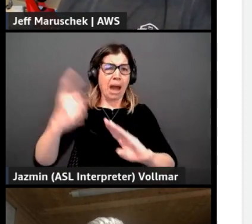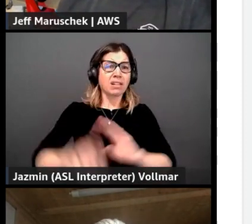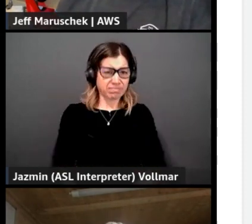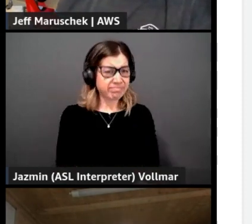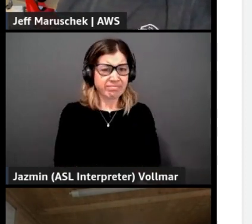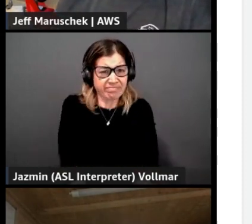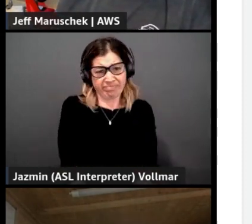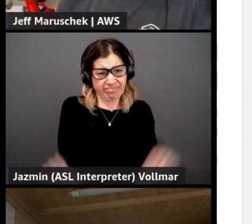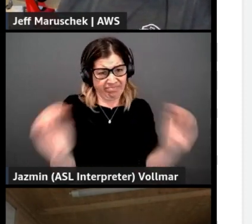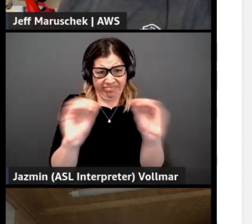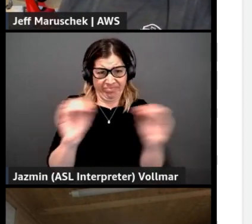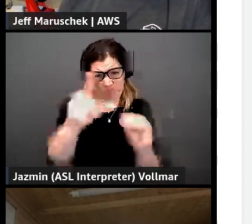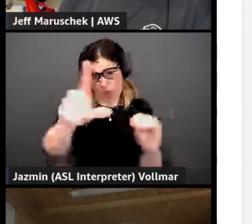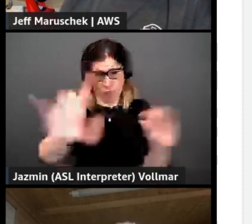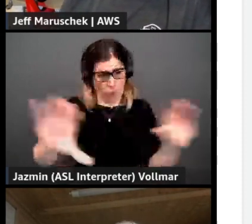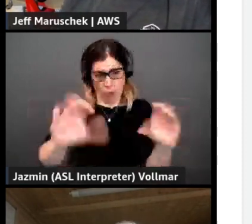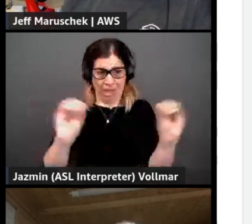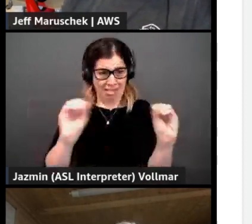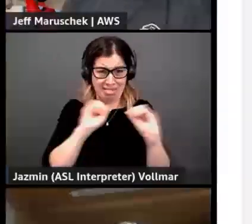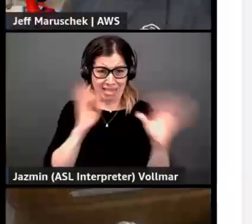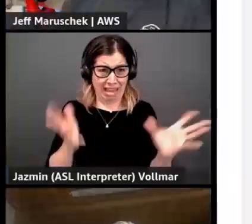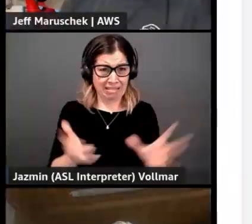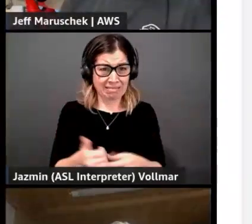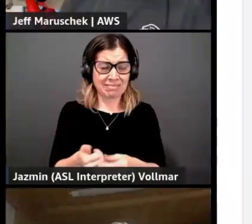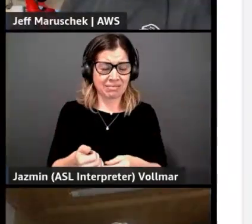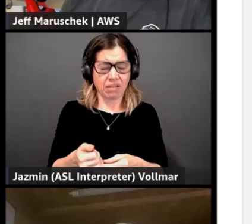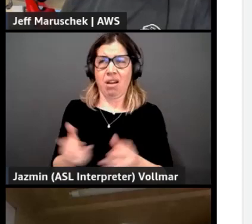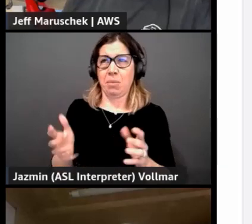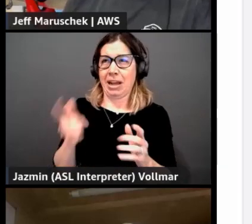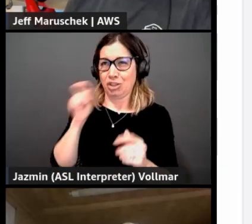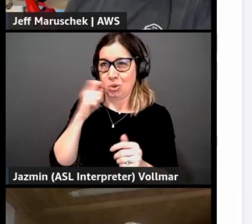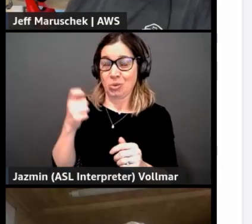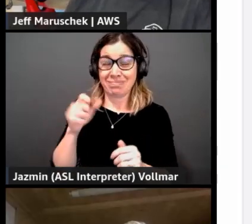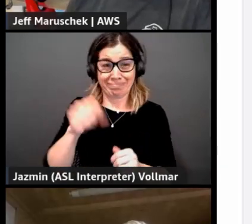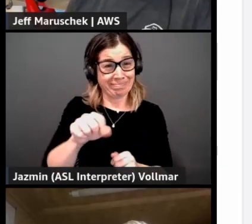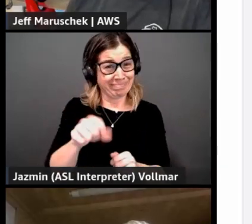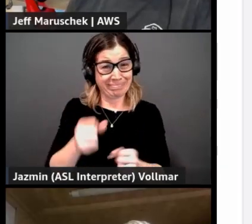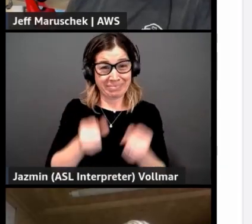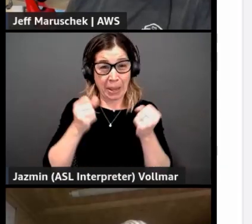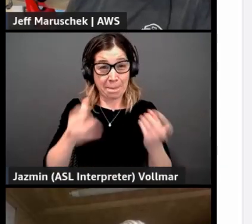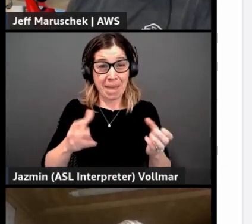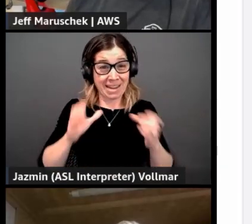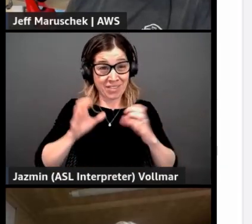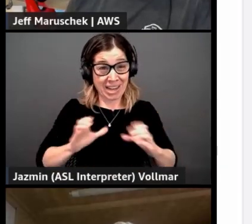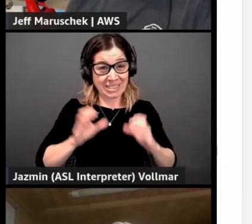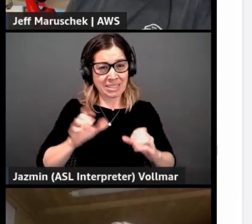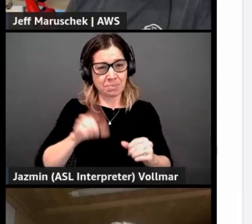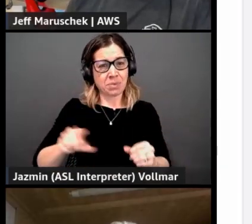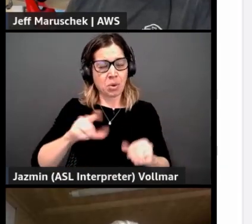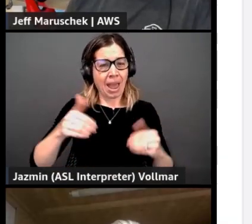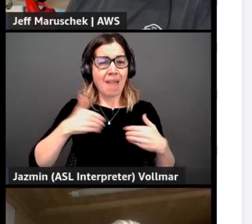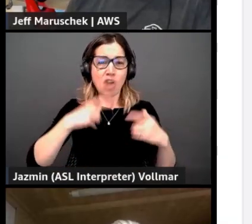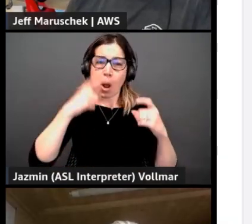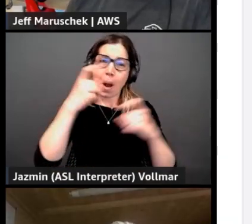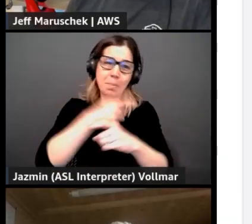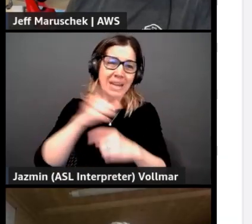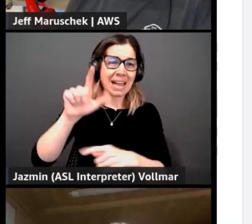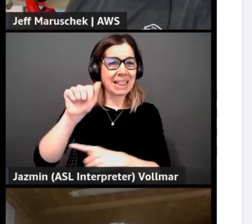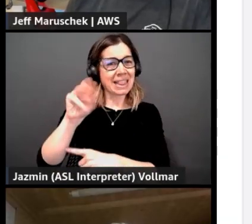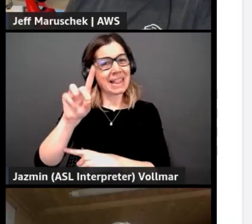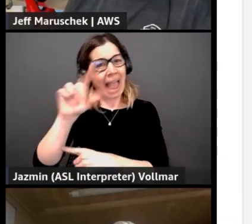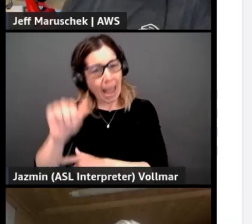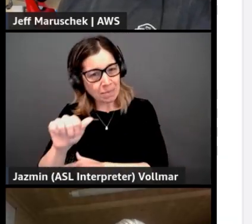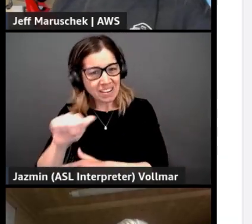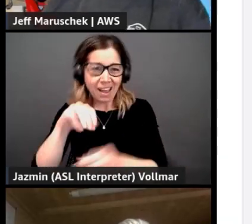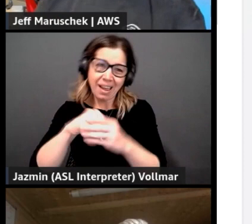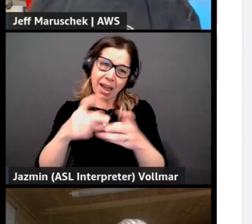anything. So like, I mean, so many of our customers have, complex lambdas in place for queuing mechanisms, or